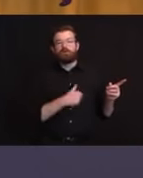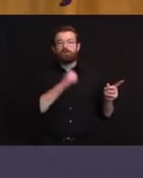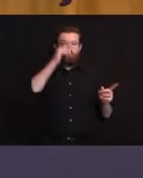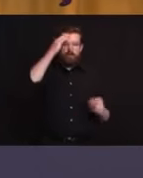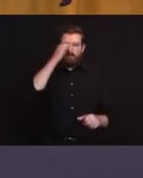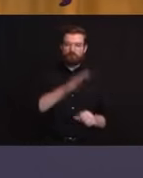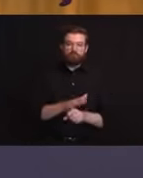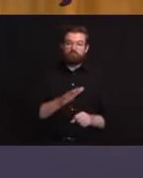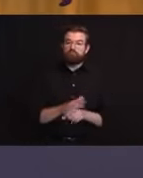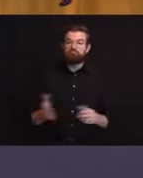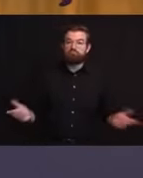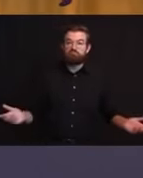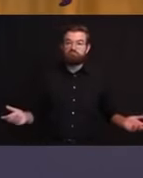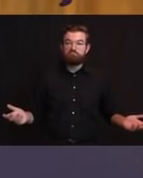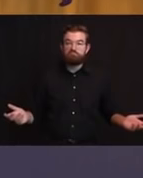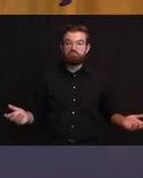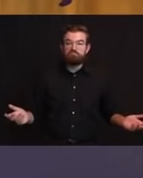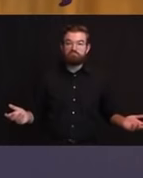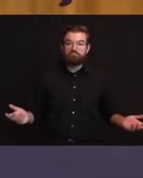won't hesitate to come in.